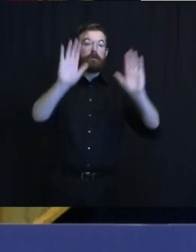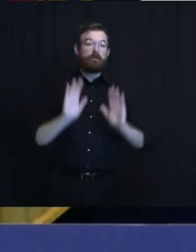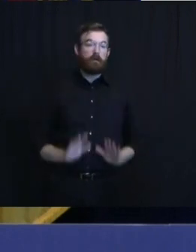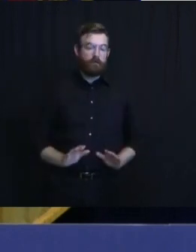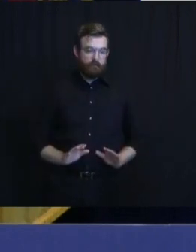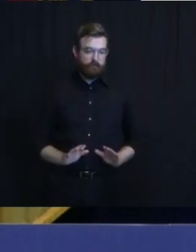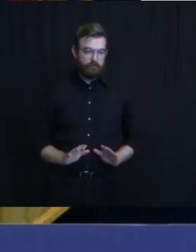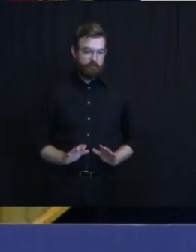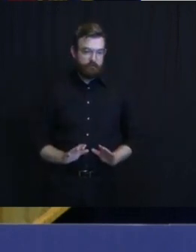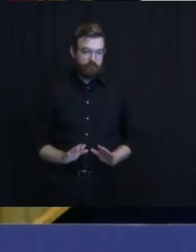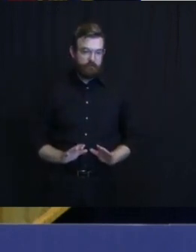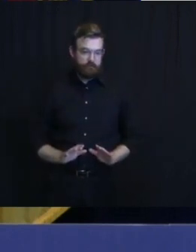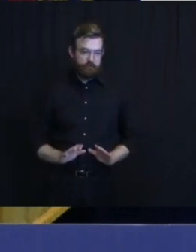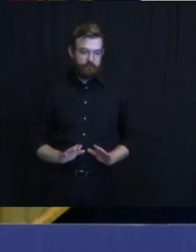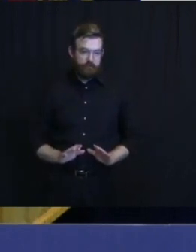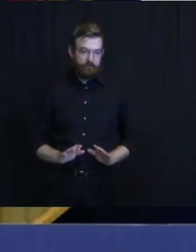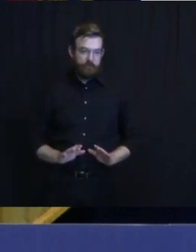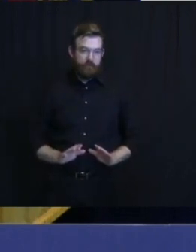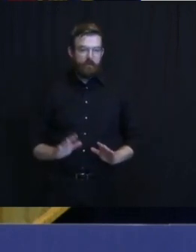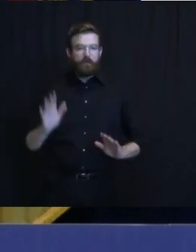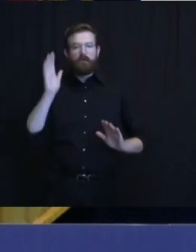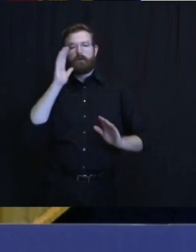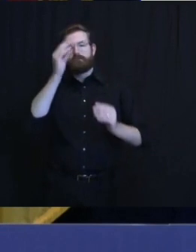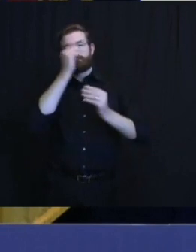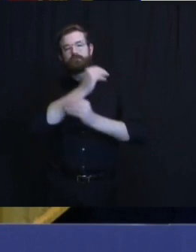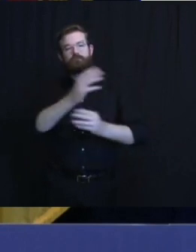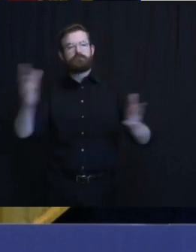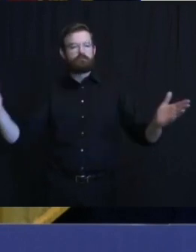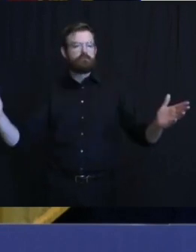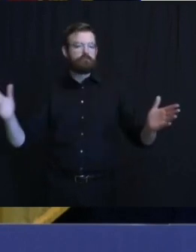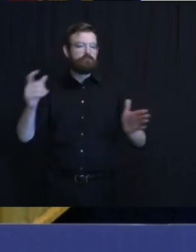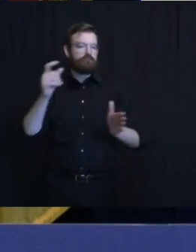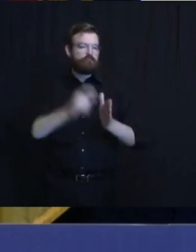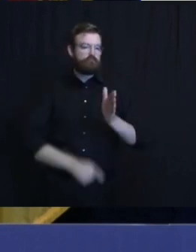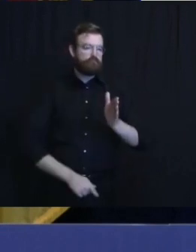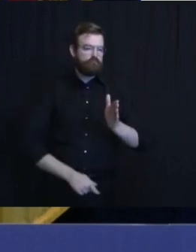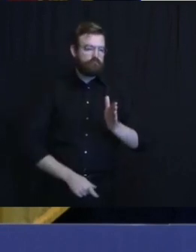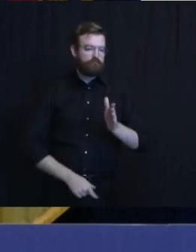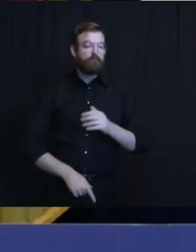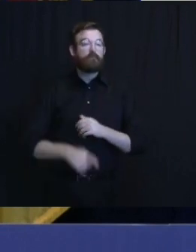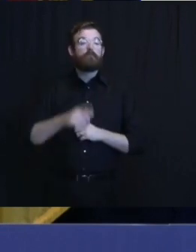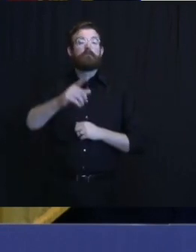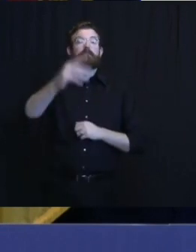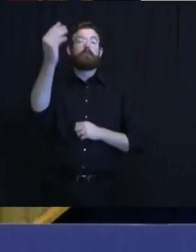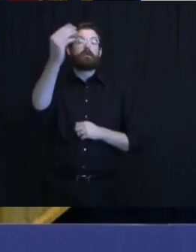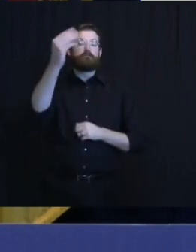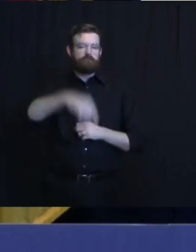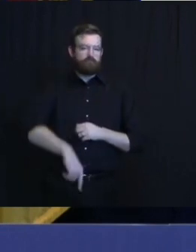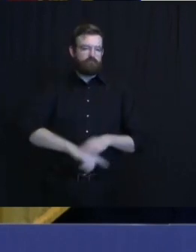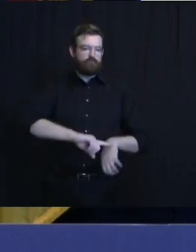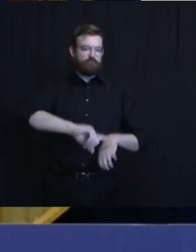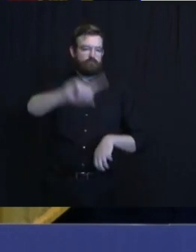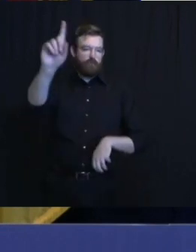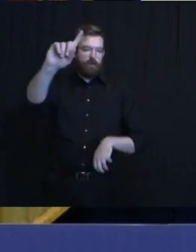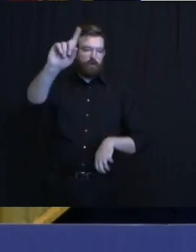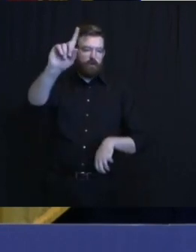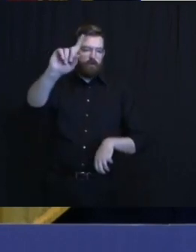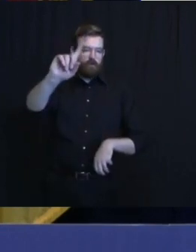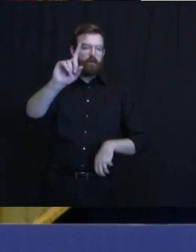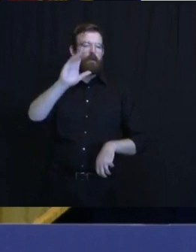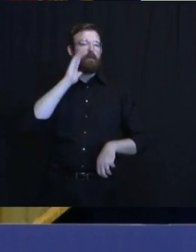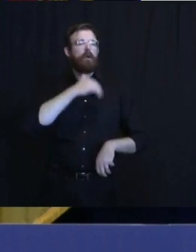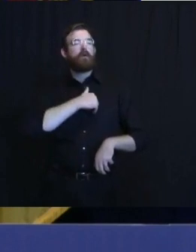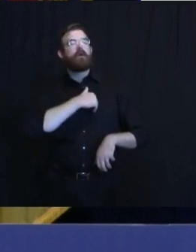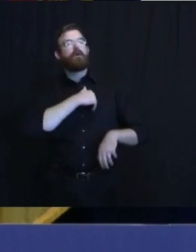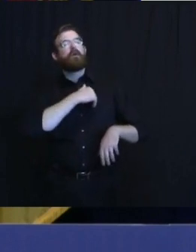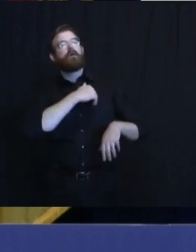be with you at 1 o'clock on Monday. And we are still trying to get ourselves into the rhythm of the